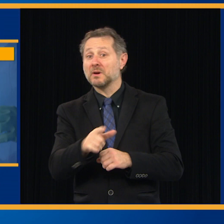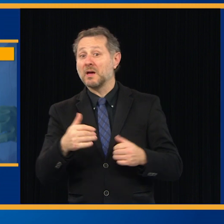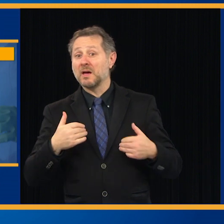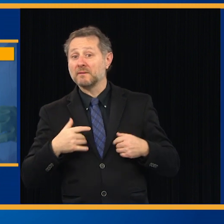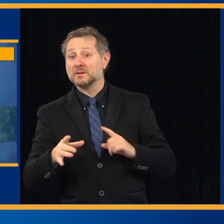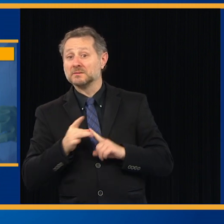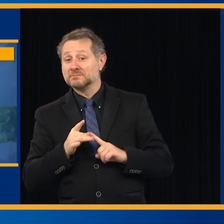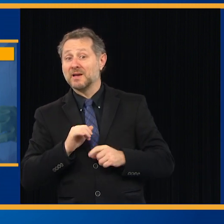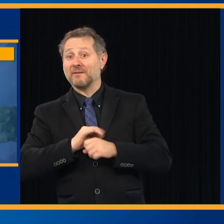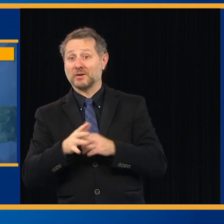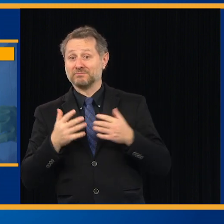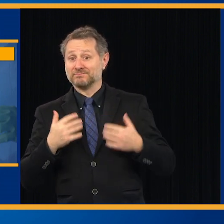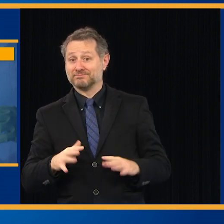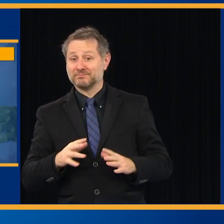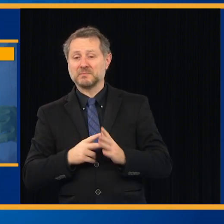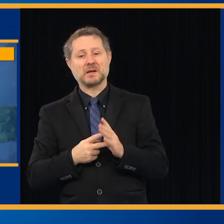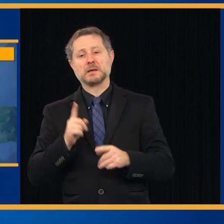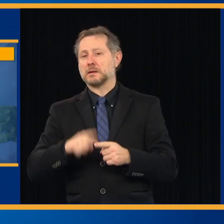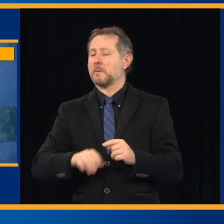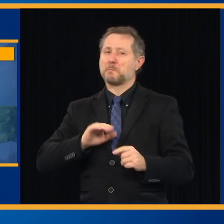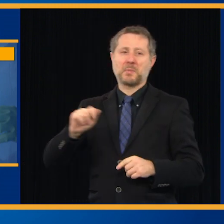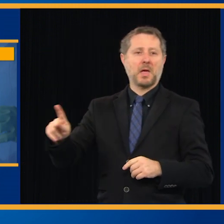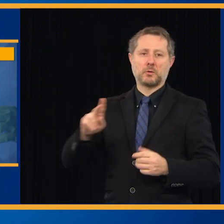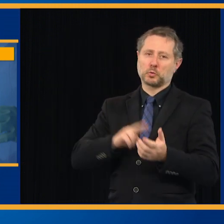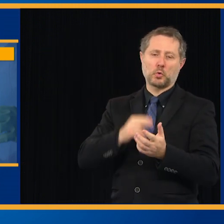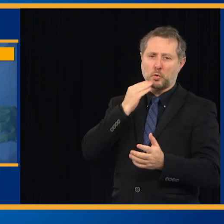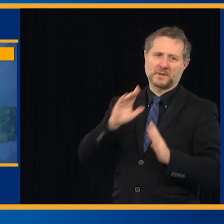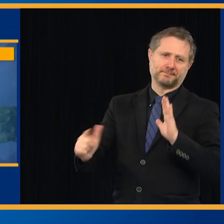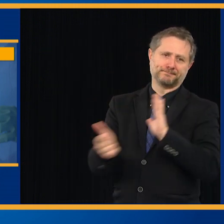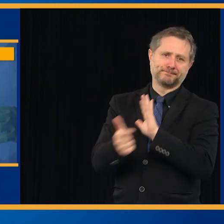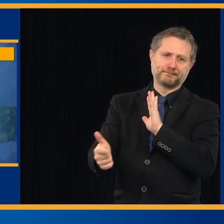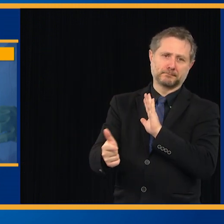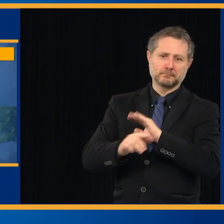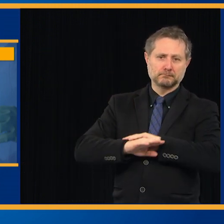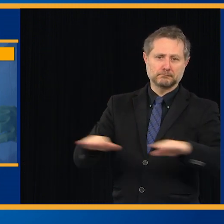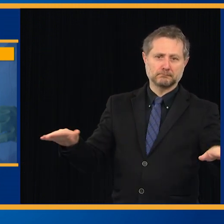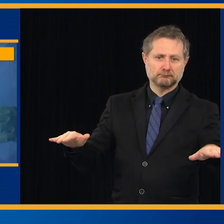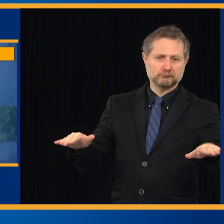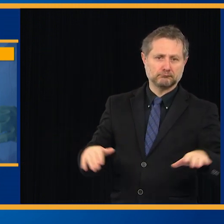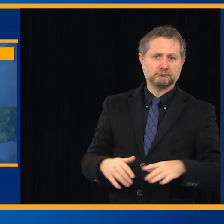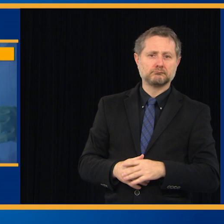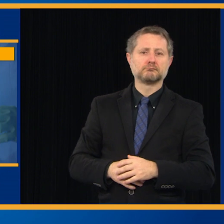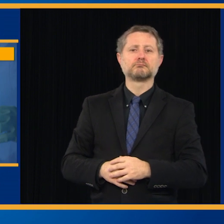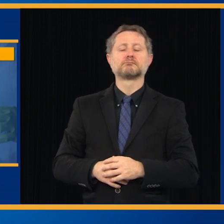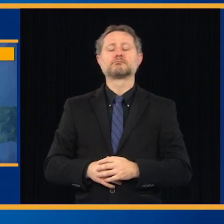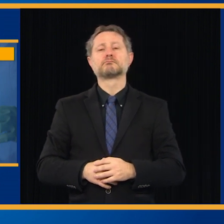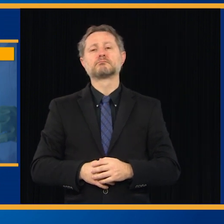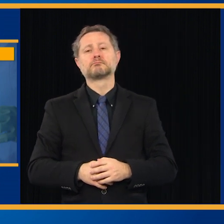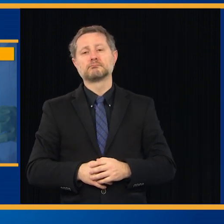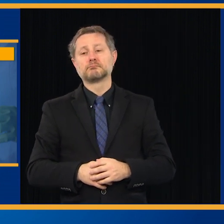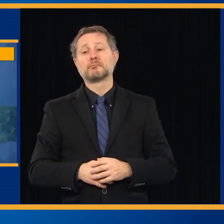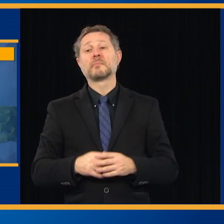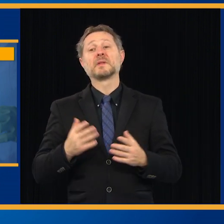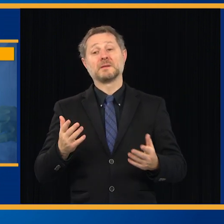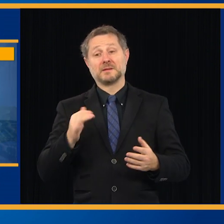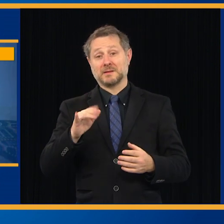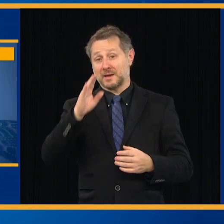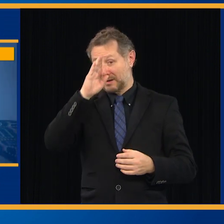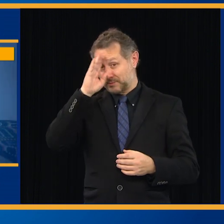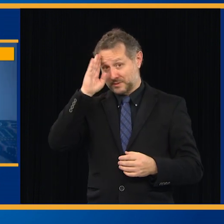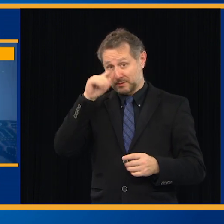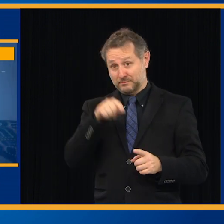is positive to a nursing home after a hospital visit,